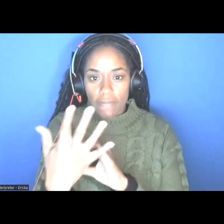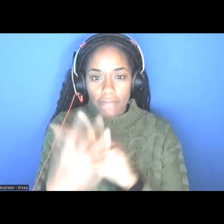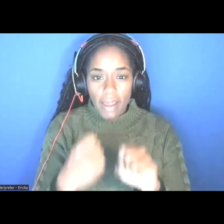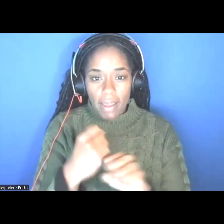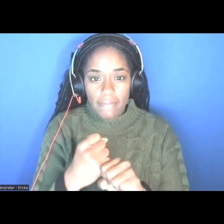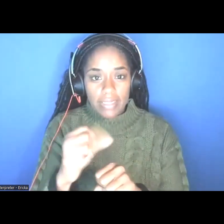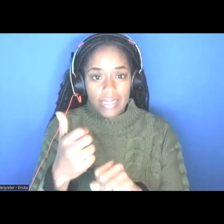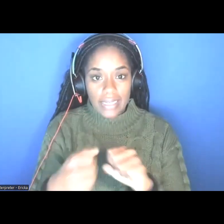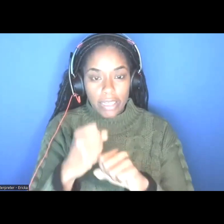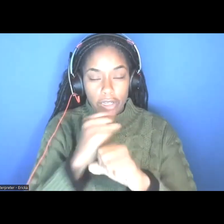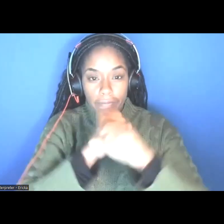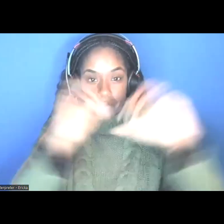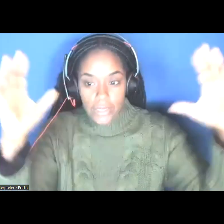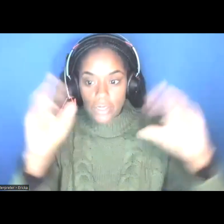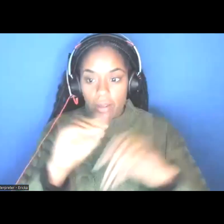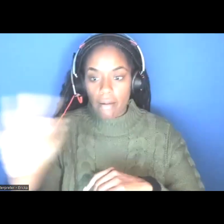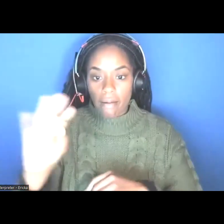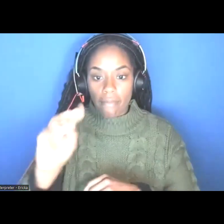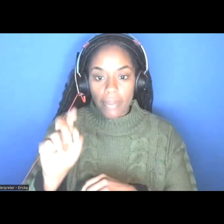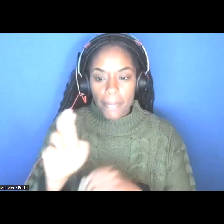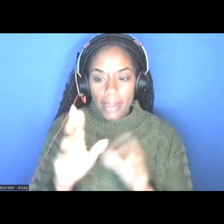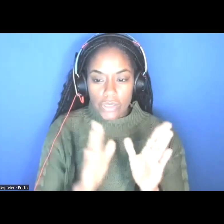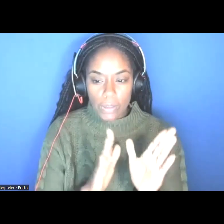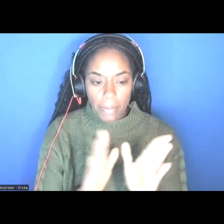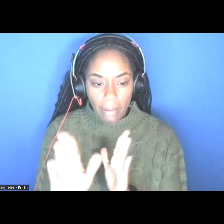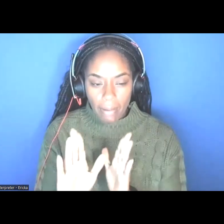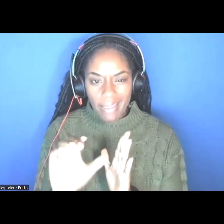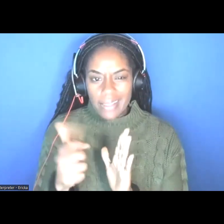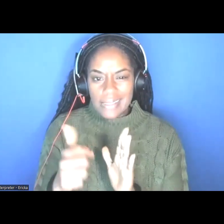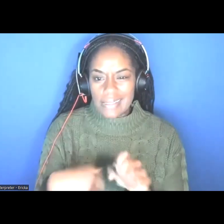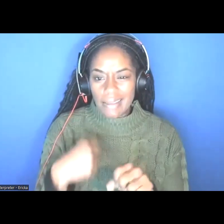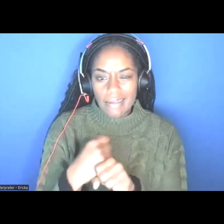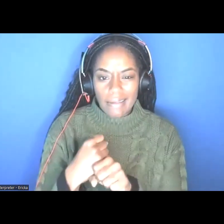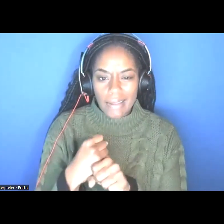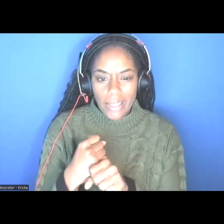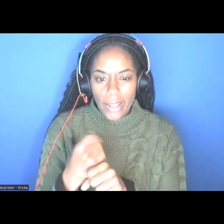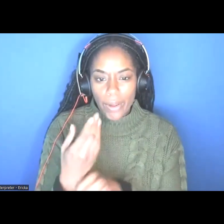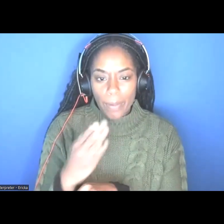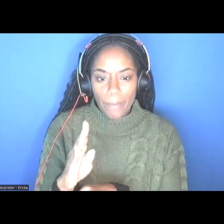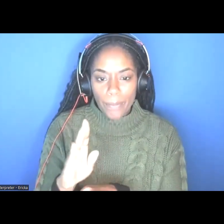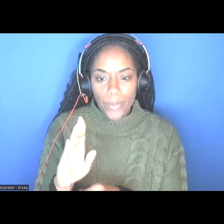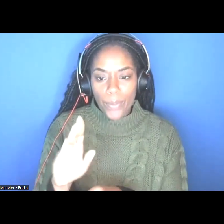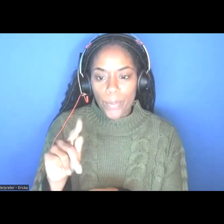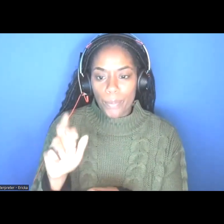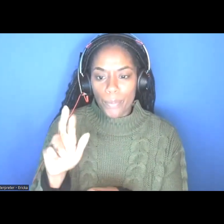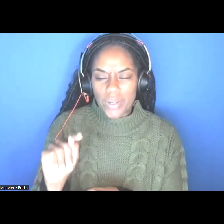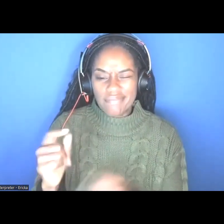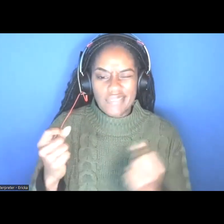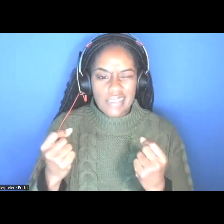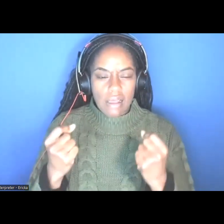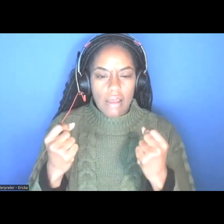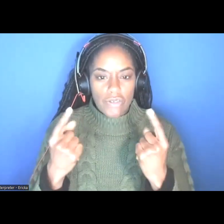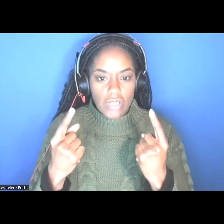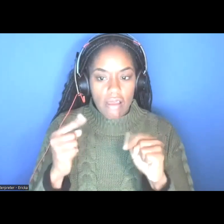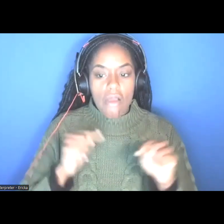10-year vision of the master plan being a 10-year blueprint? So really kind of understanding, kind of, again, I go back to